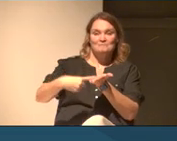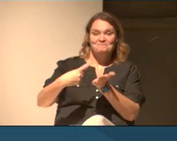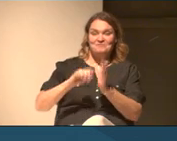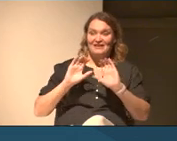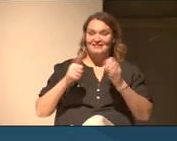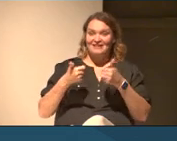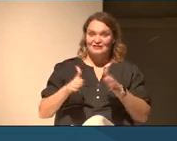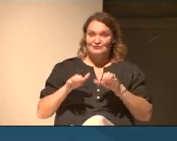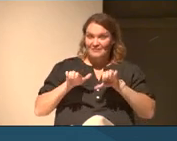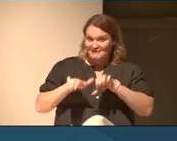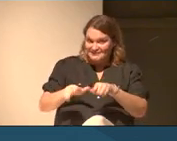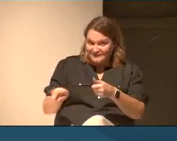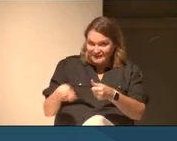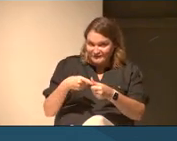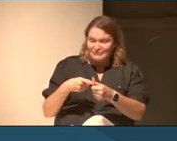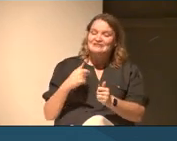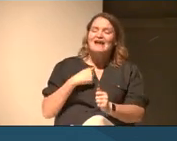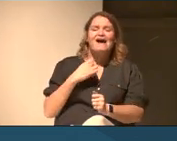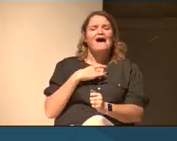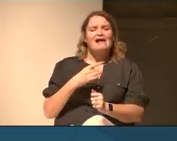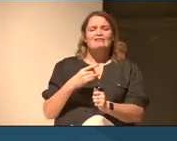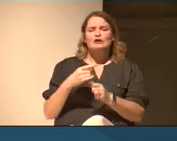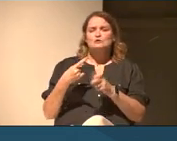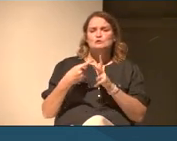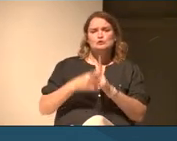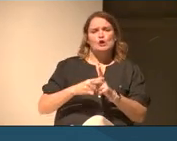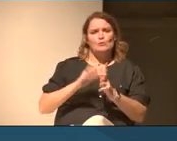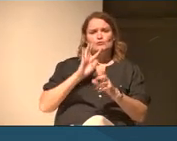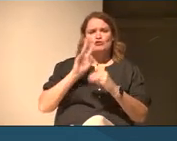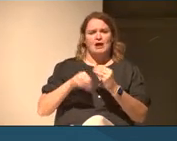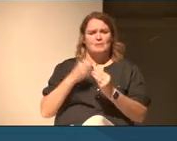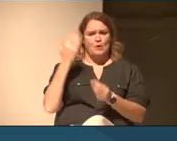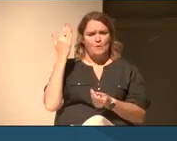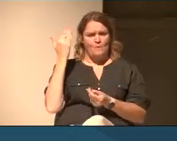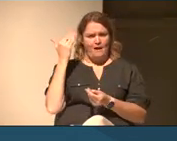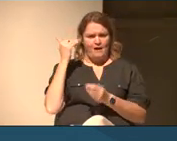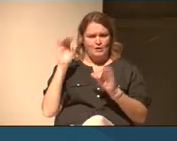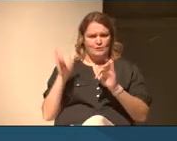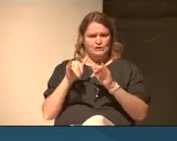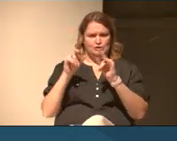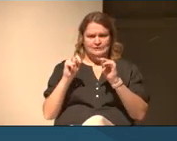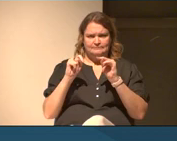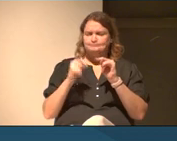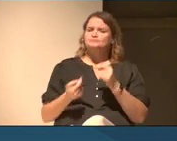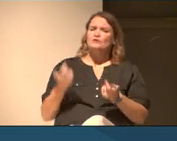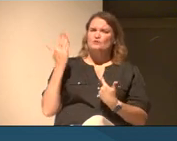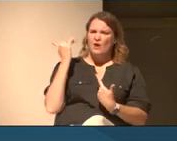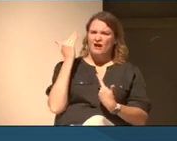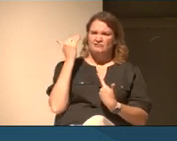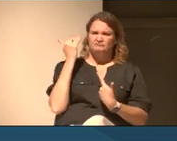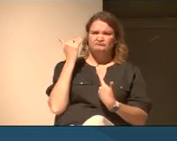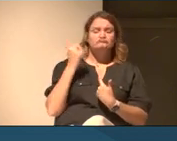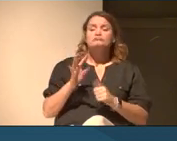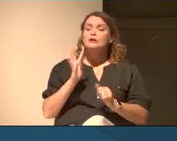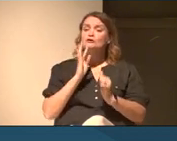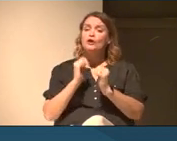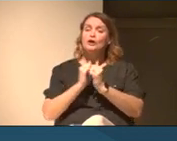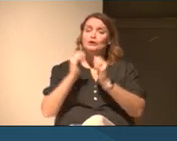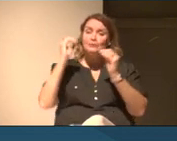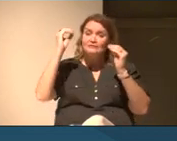first. I like to kind of start with why. You know, why are we doing this? Speaking with teachers